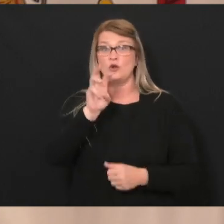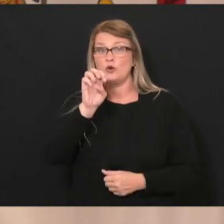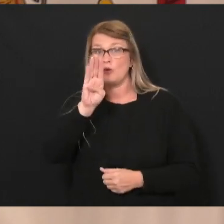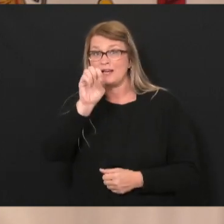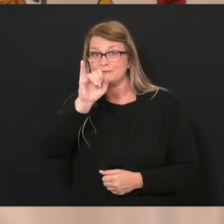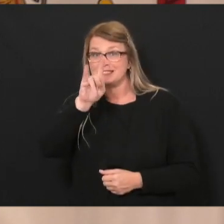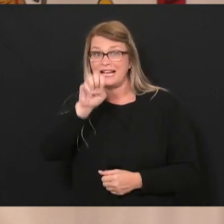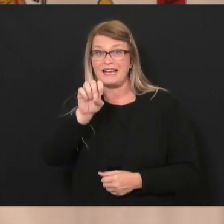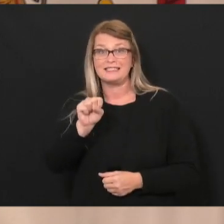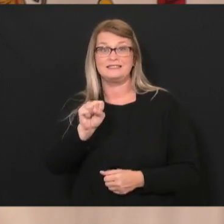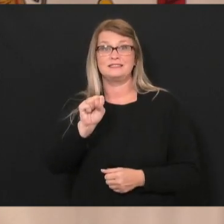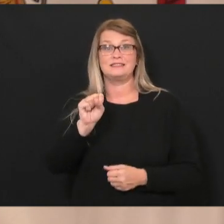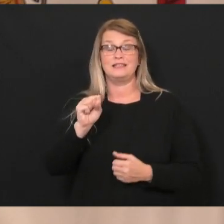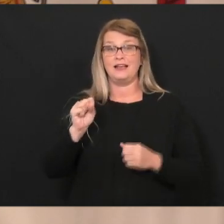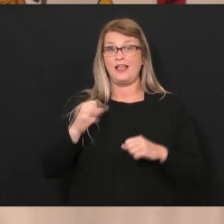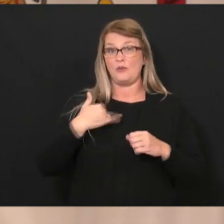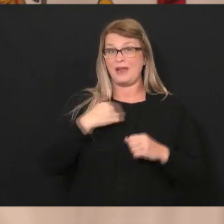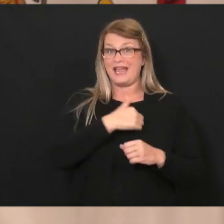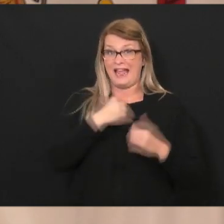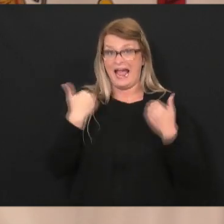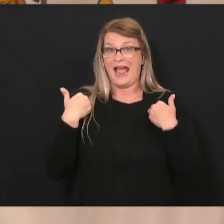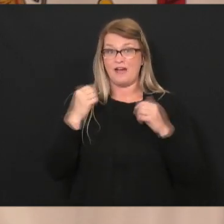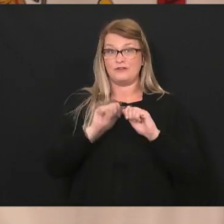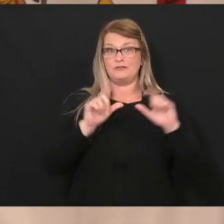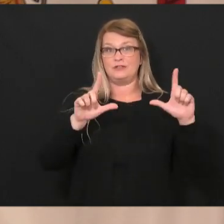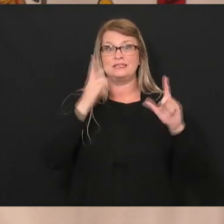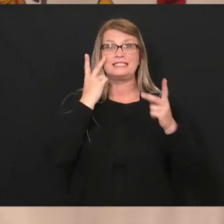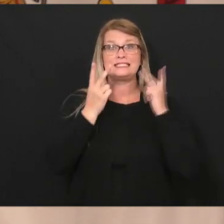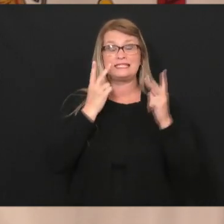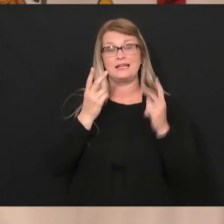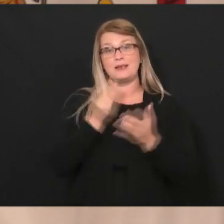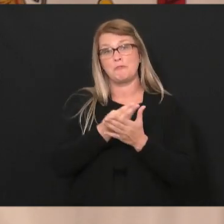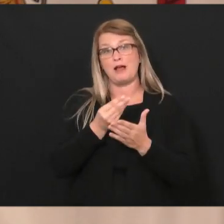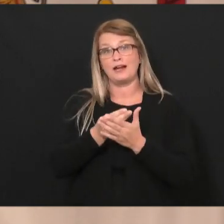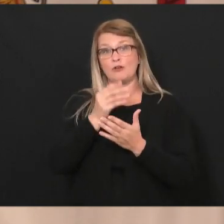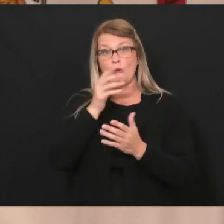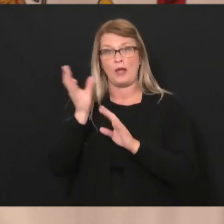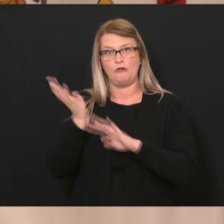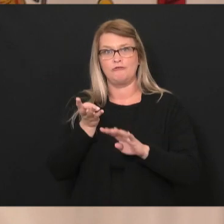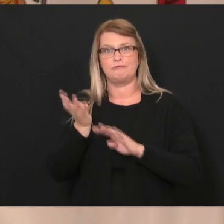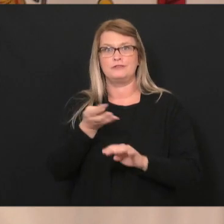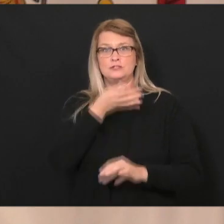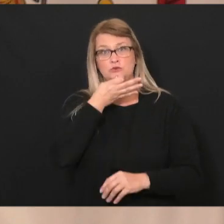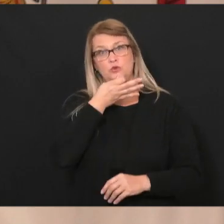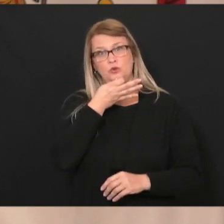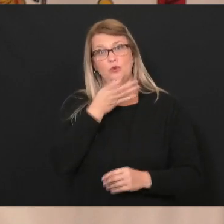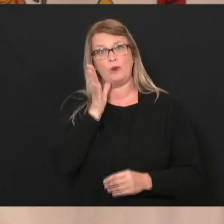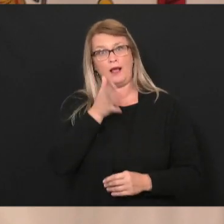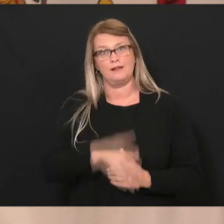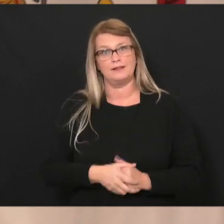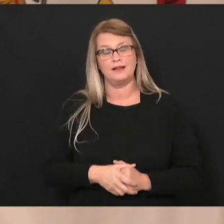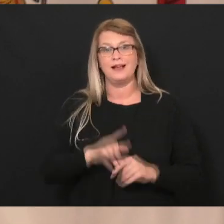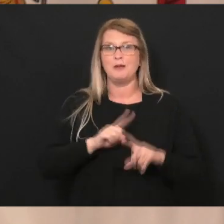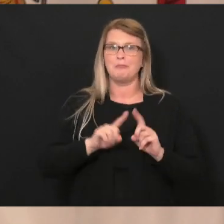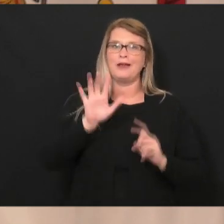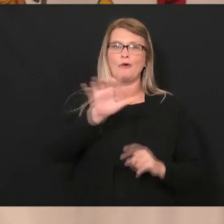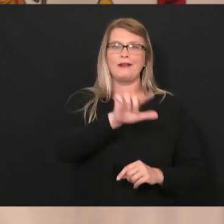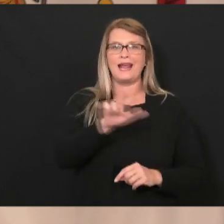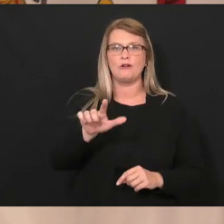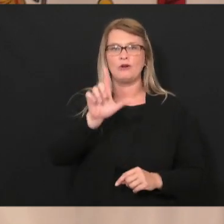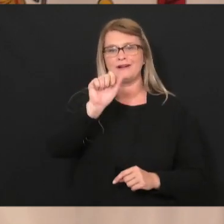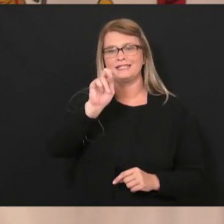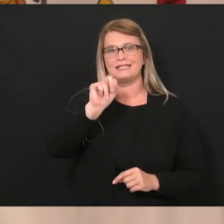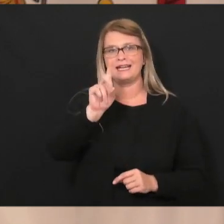websites, to see all the dollars that are going to flow your way and when they're going to flow. But as far as the landlords,